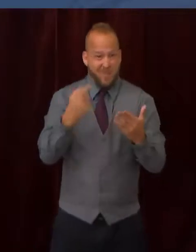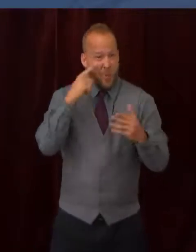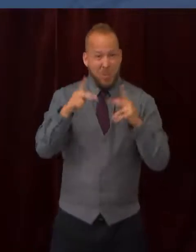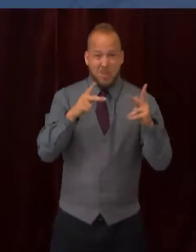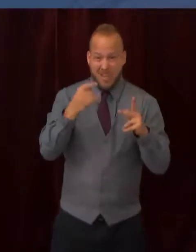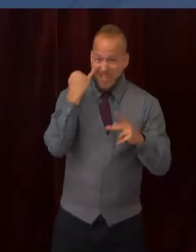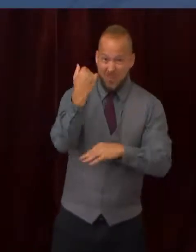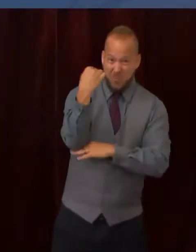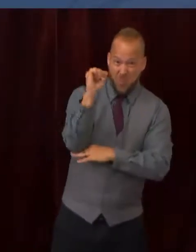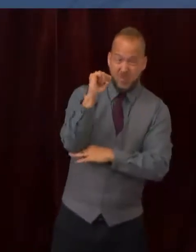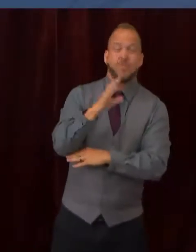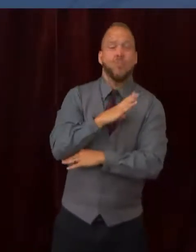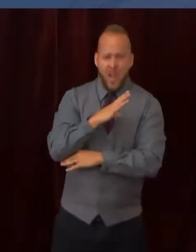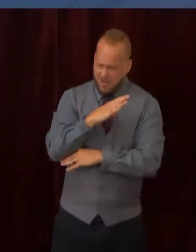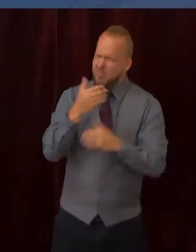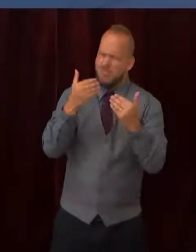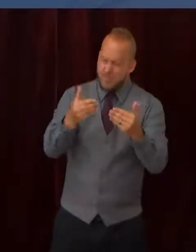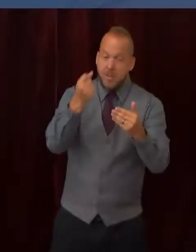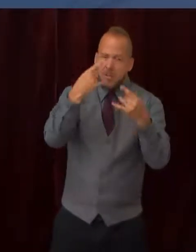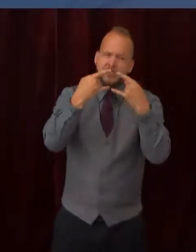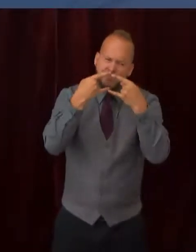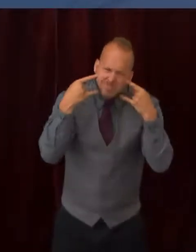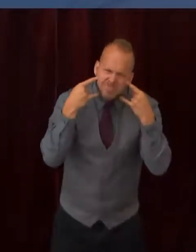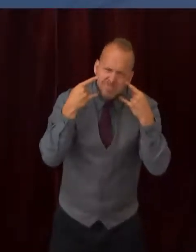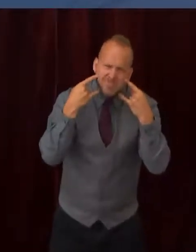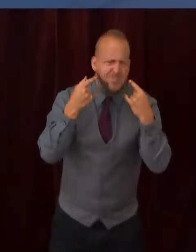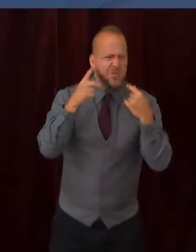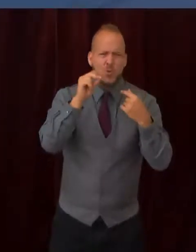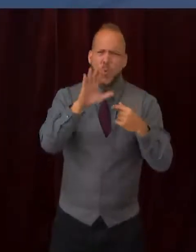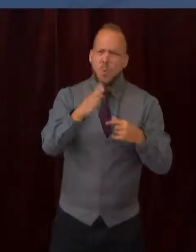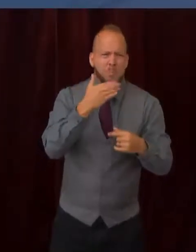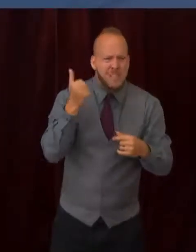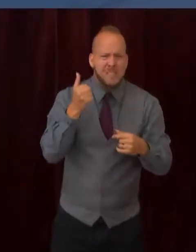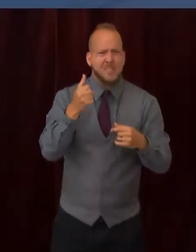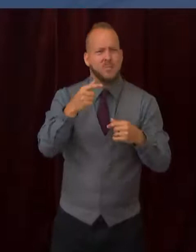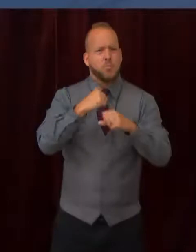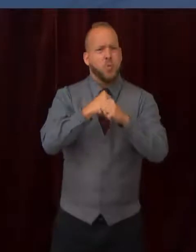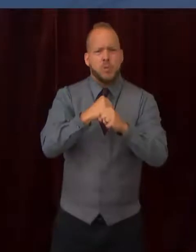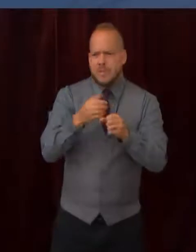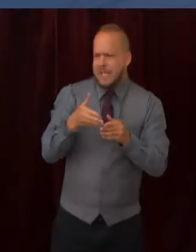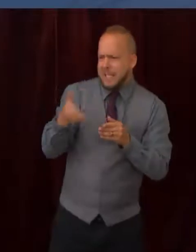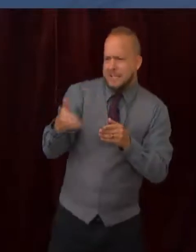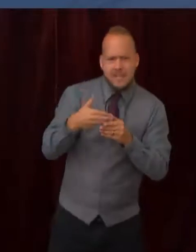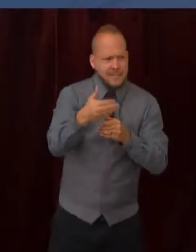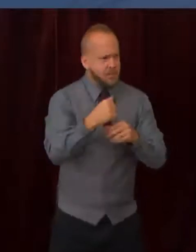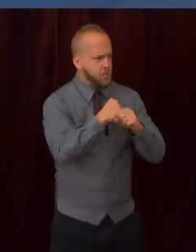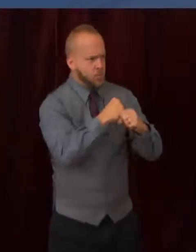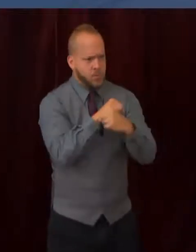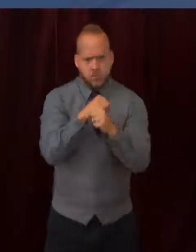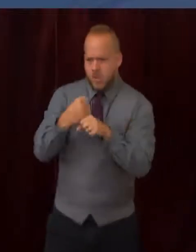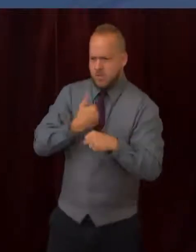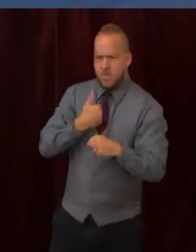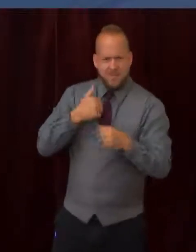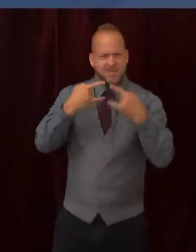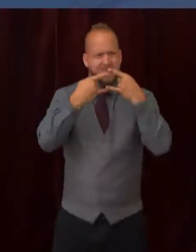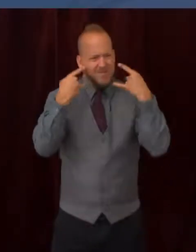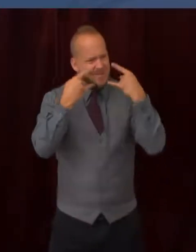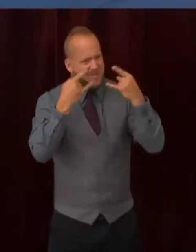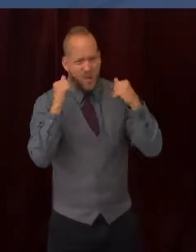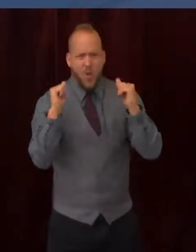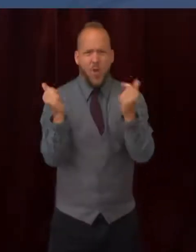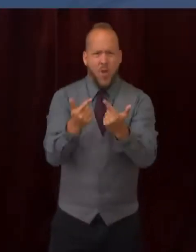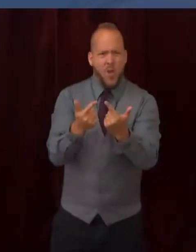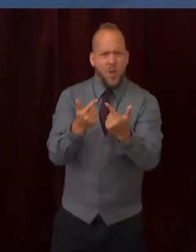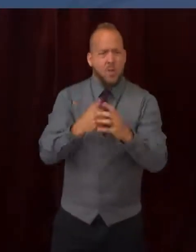protecting the protester next to you. Please protect the protester next to you. And to do that,